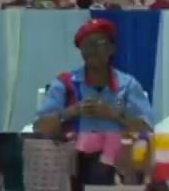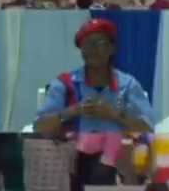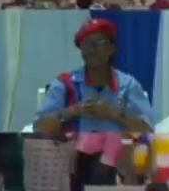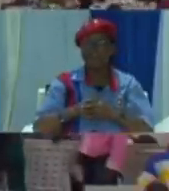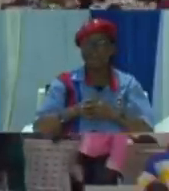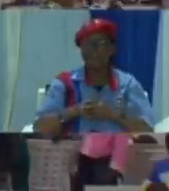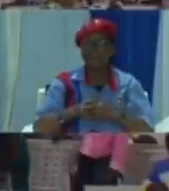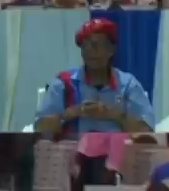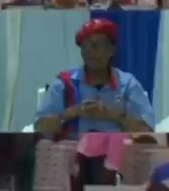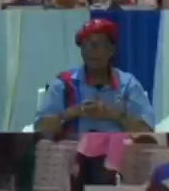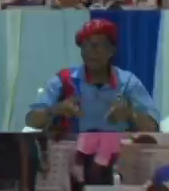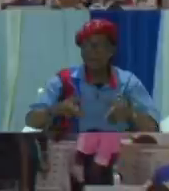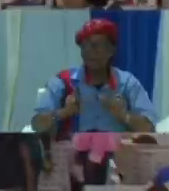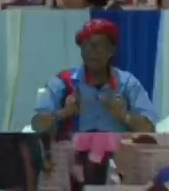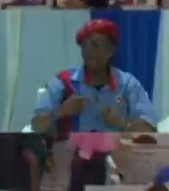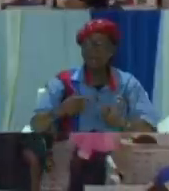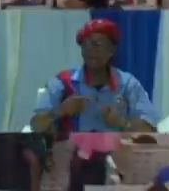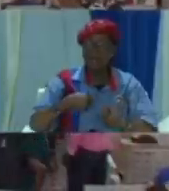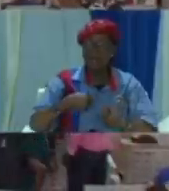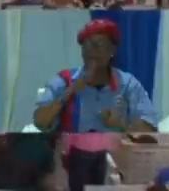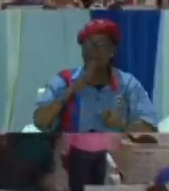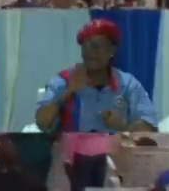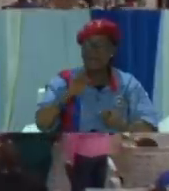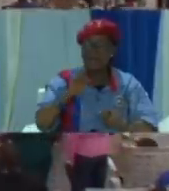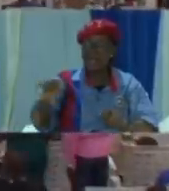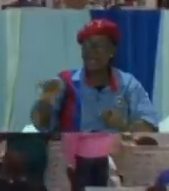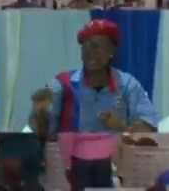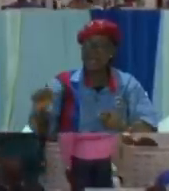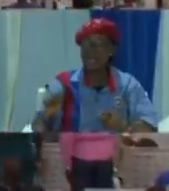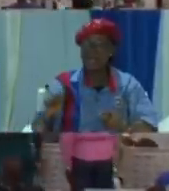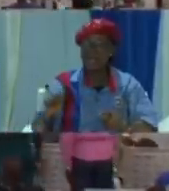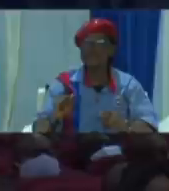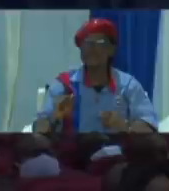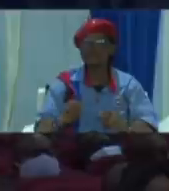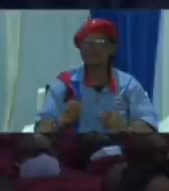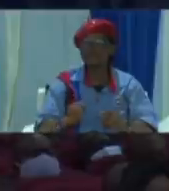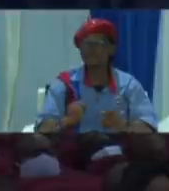Let me be a bit more specific.